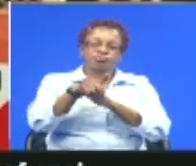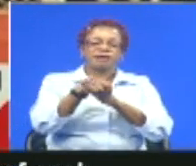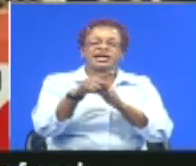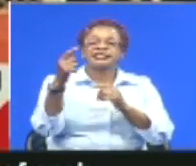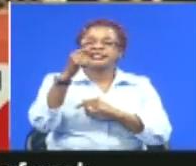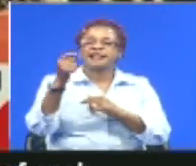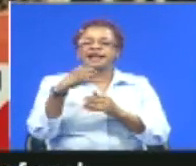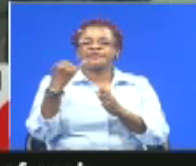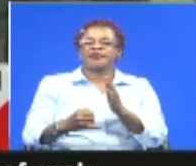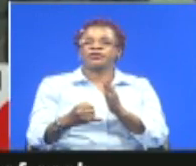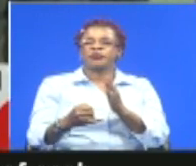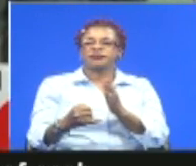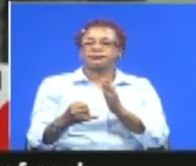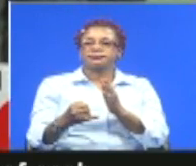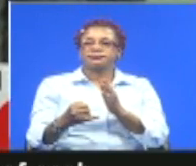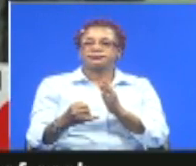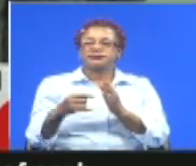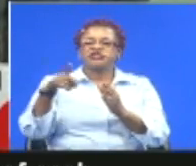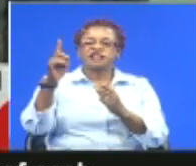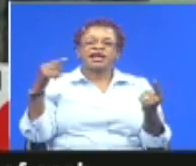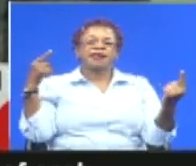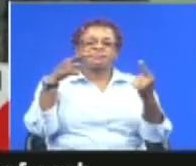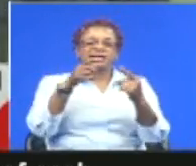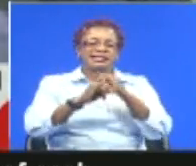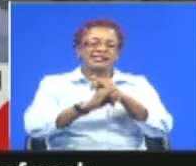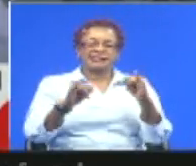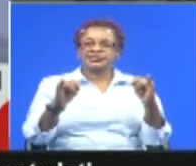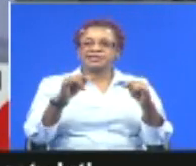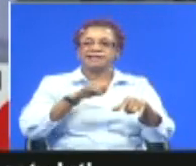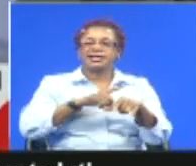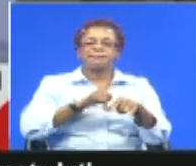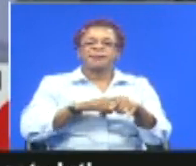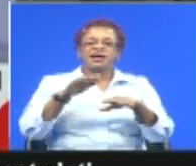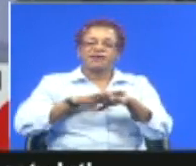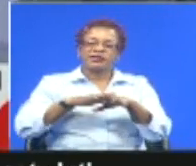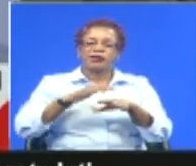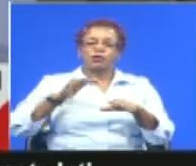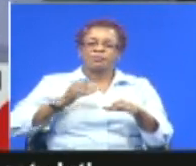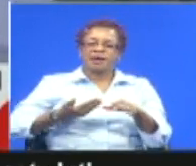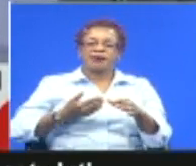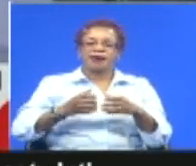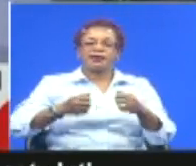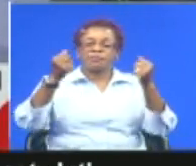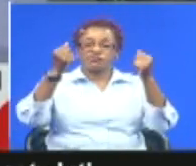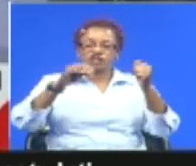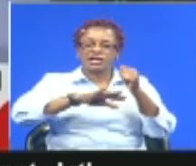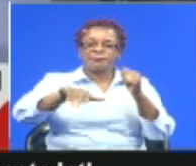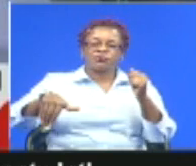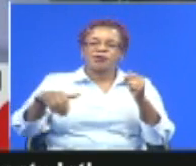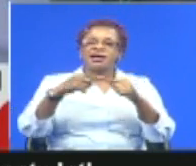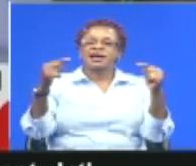final. She's aiming at a clean sheet during the Africa Women's Cup of Nations in Cameroon against